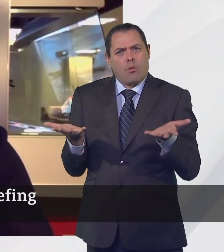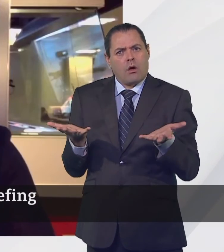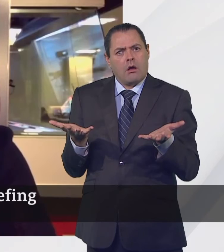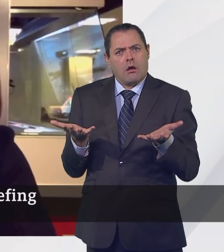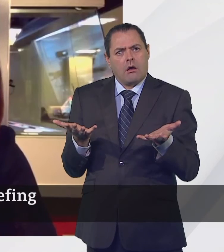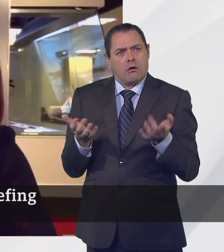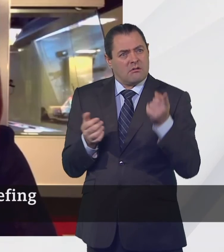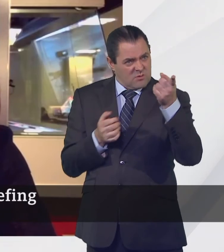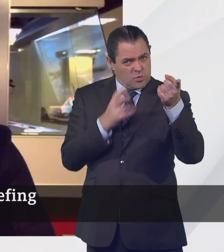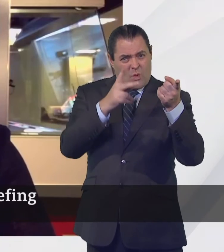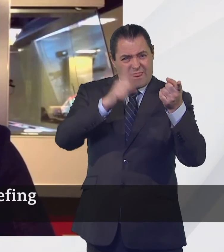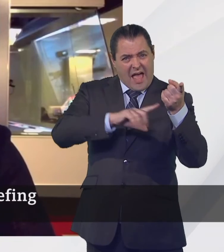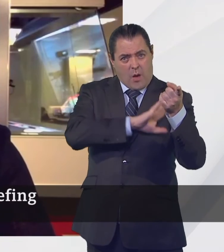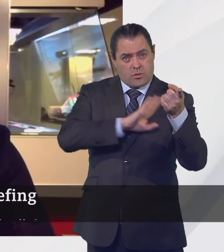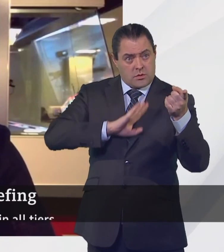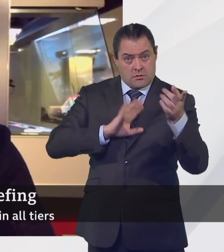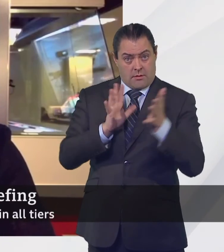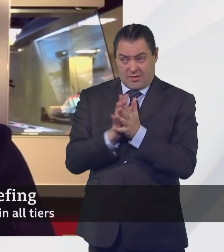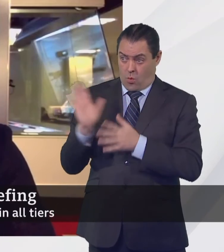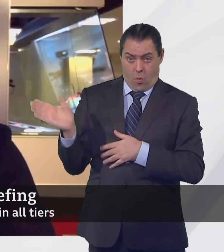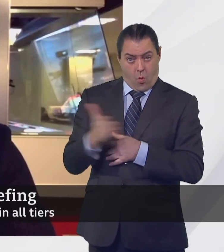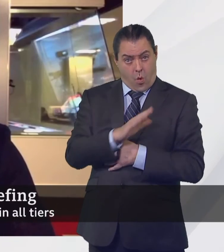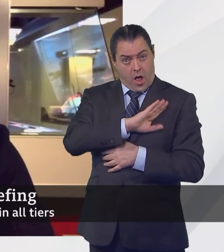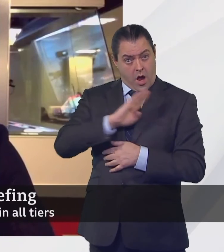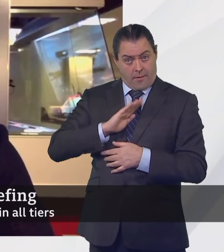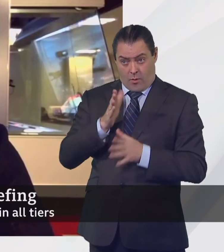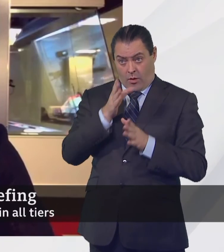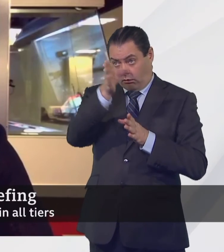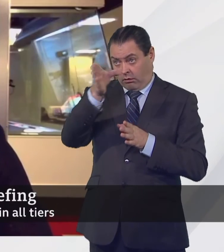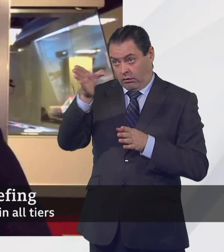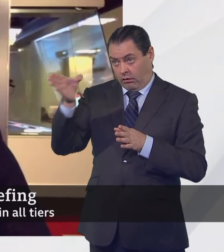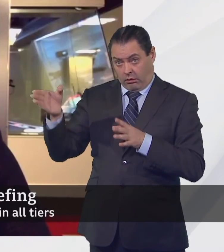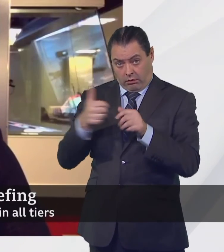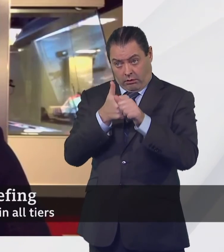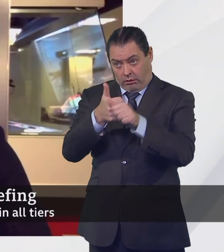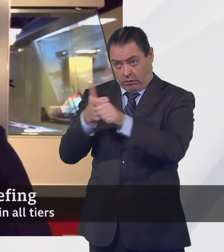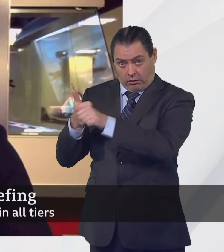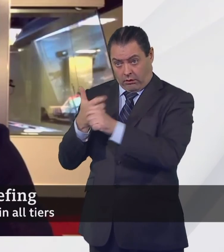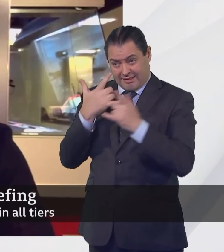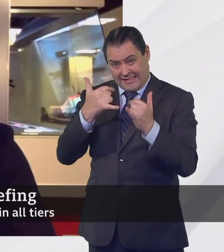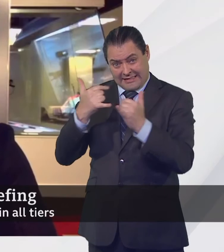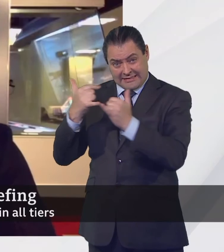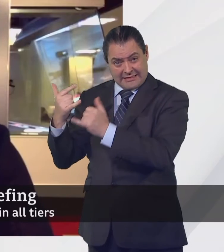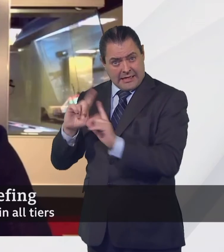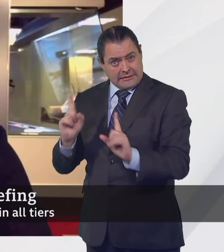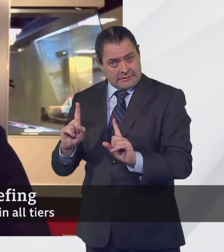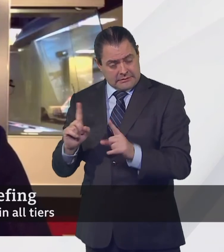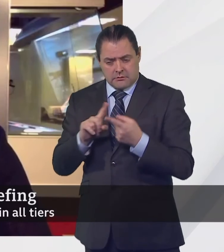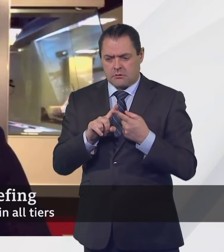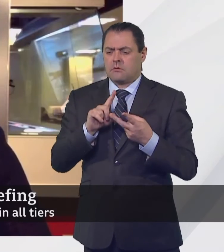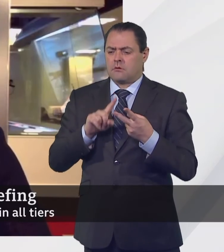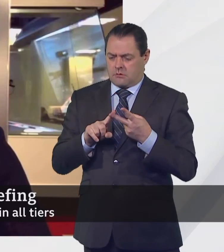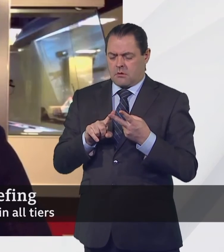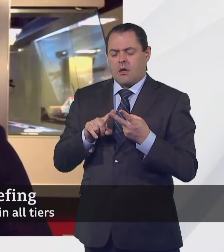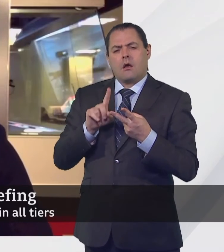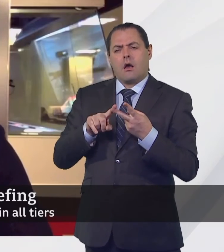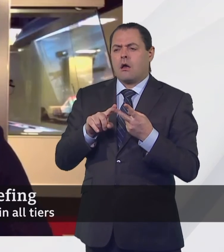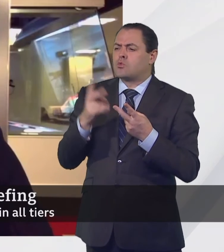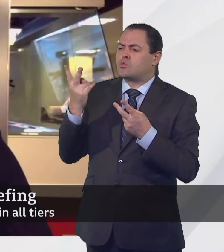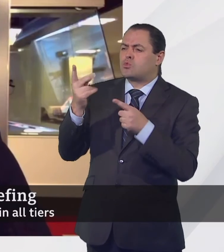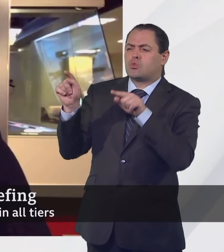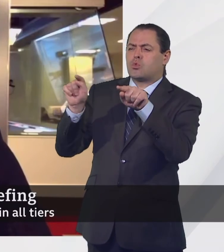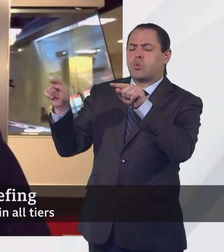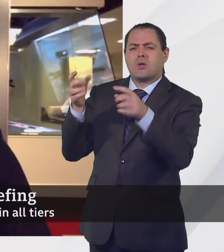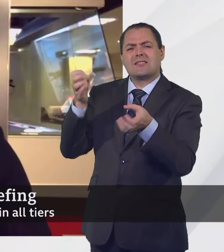Army? And to the scientists, Professor Whitty and Sir Patrick, Professor Whitty, you said earlier this week